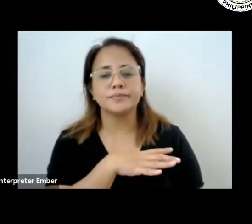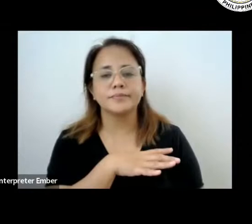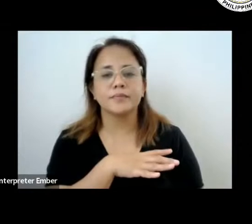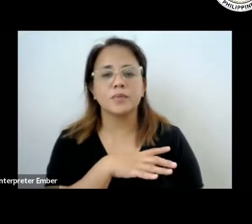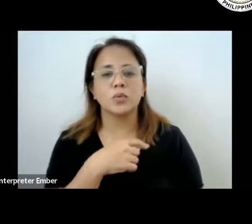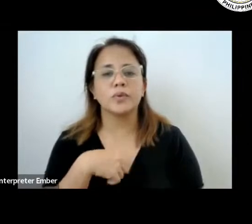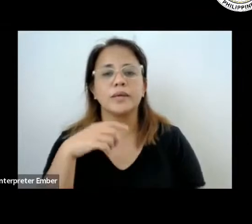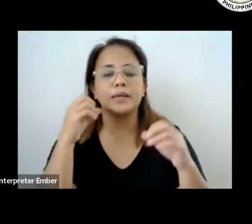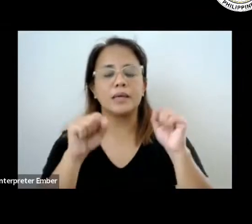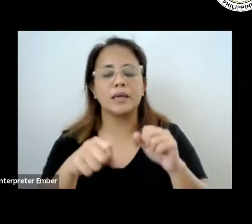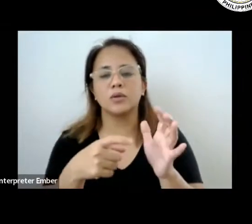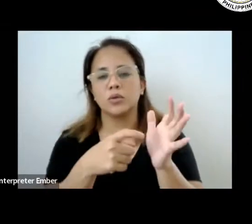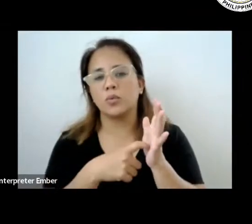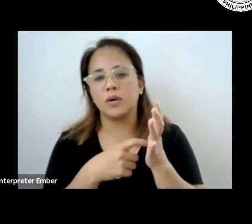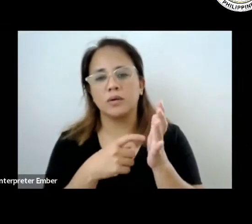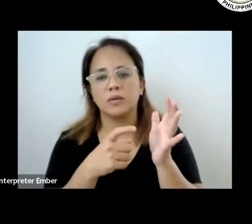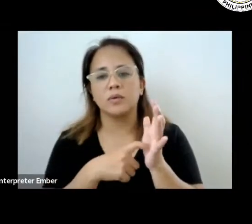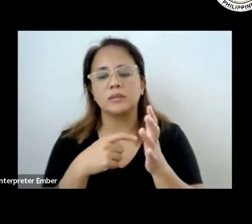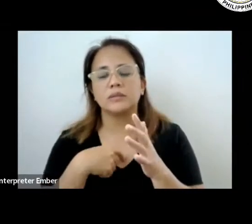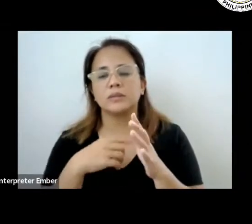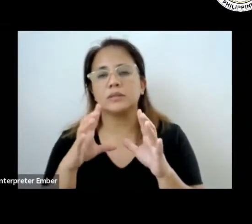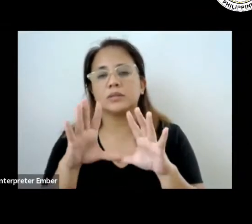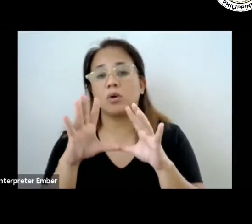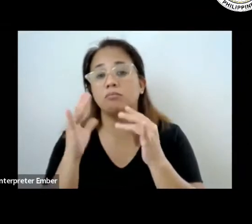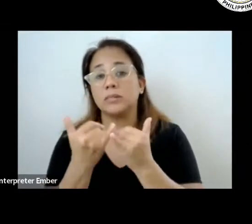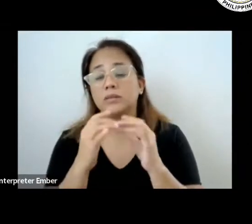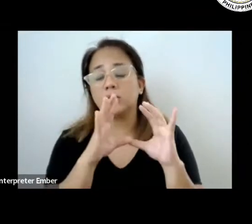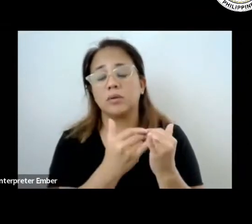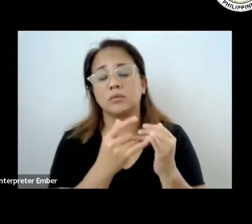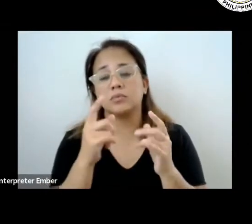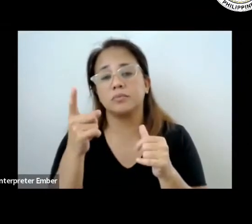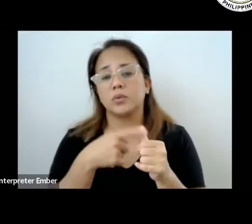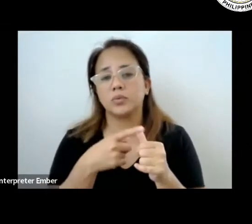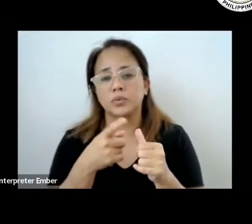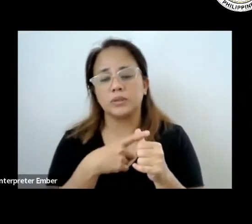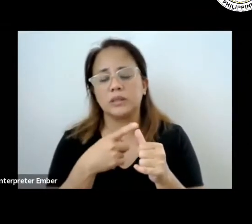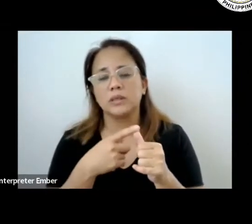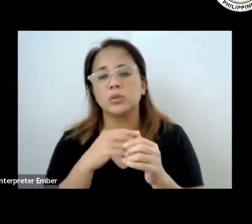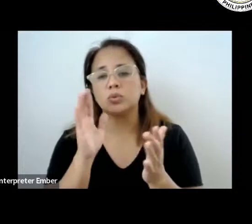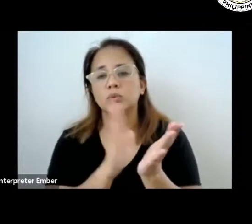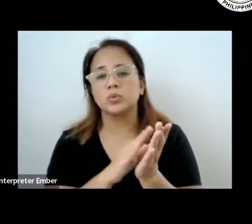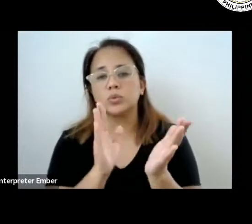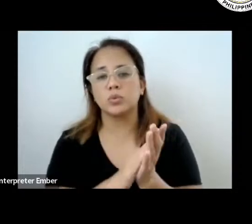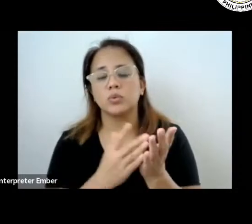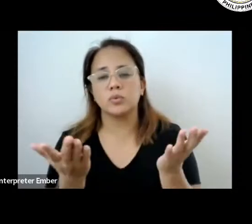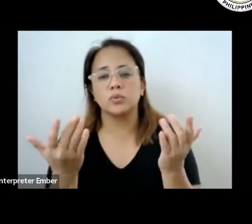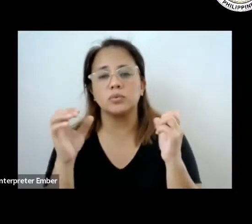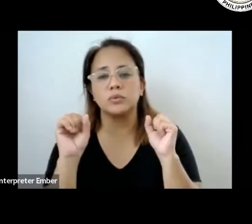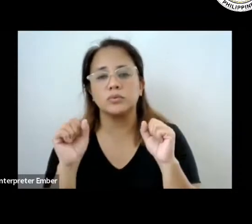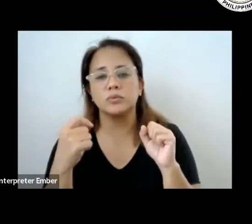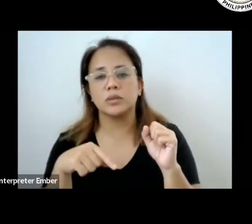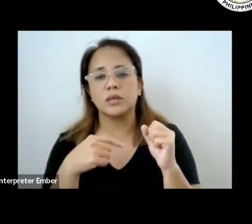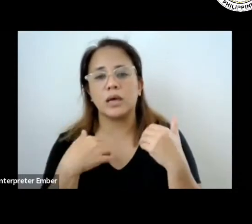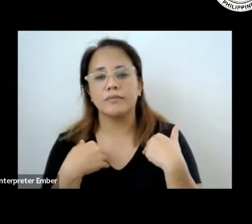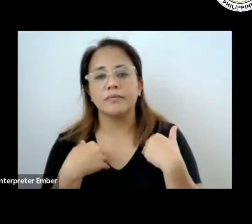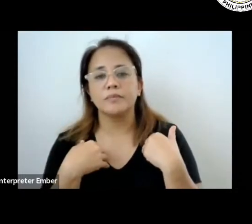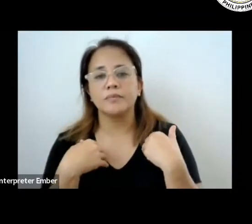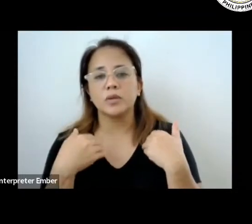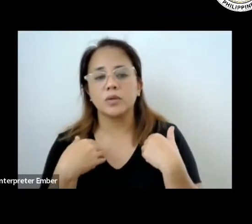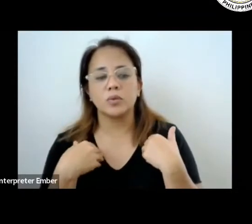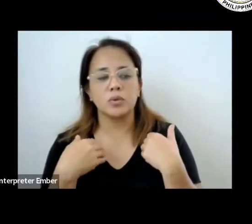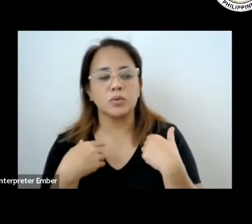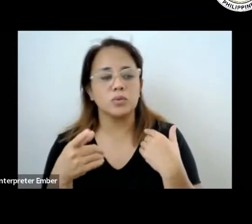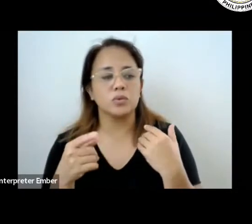can actually require these telecommunications companies to prioritize these schools where there is no internet. It's just